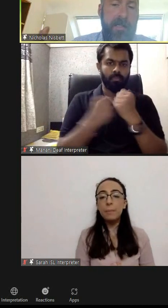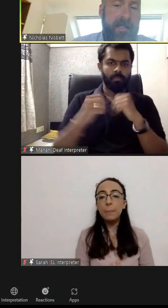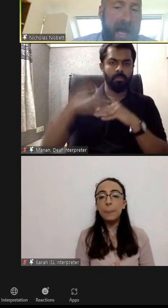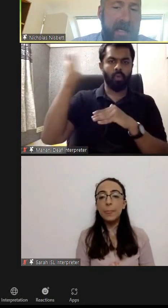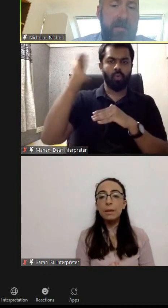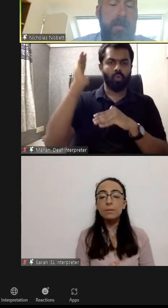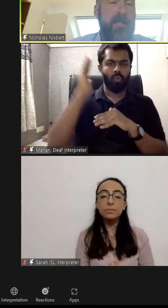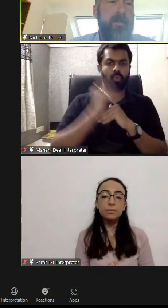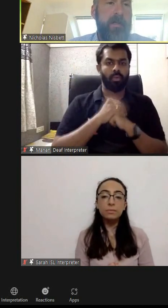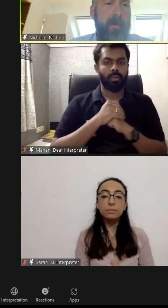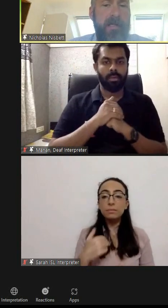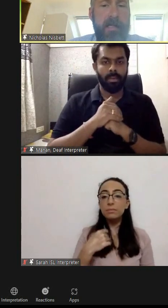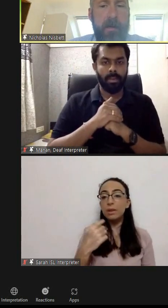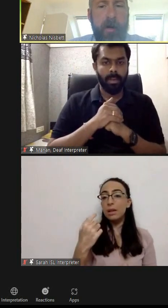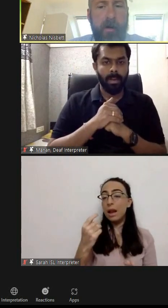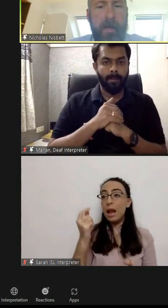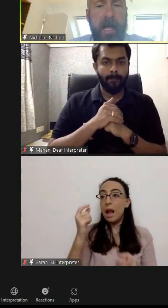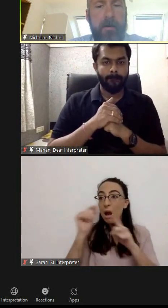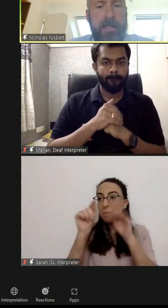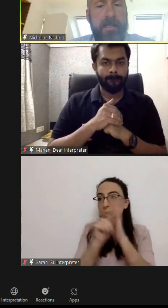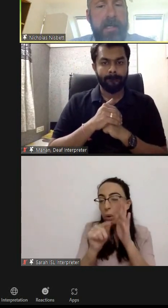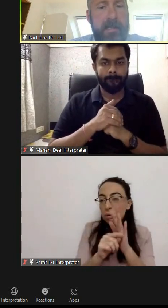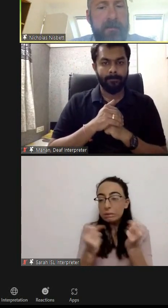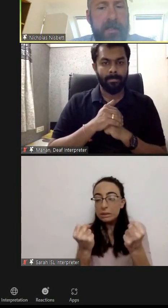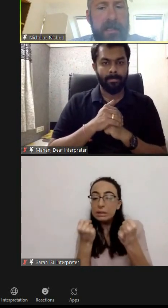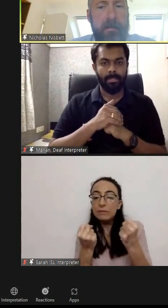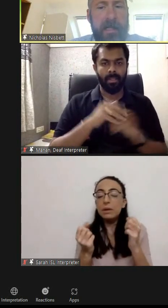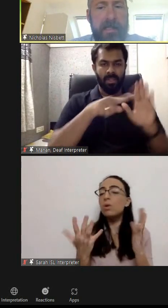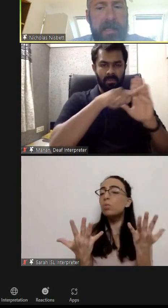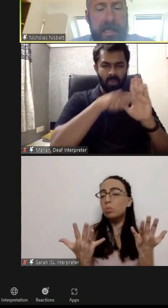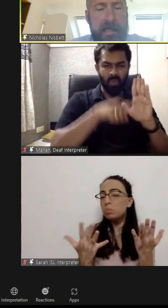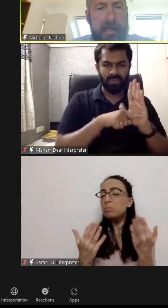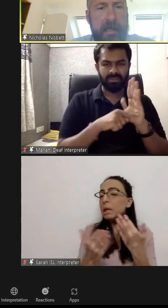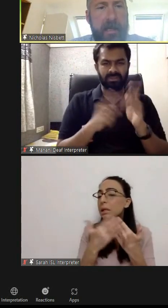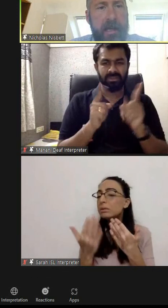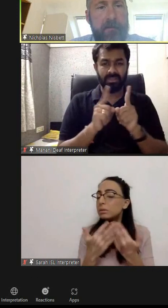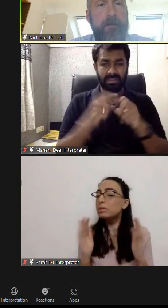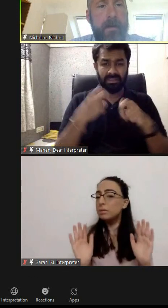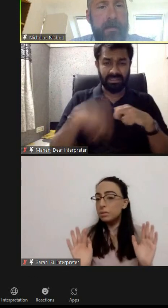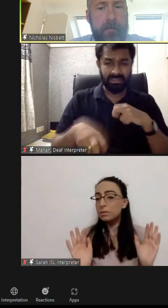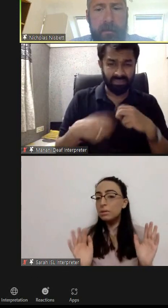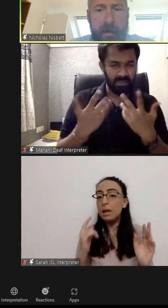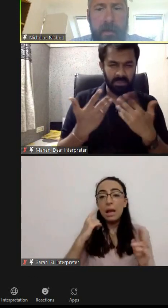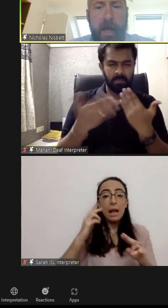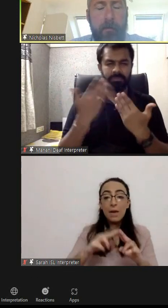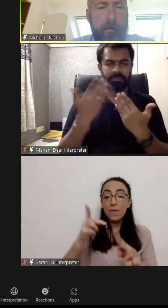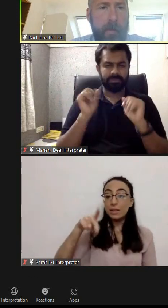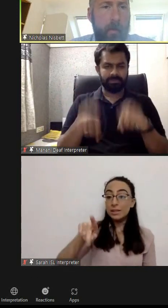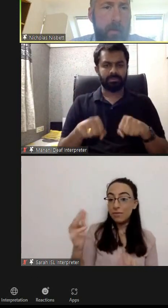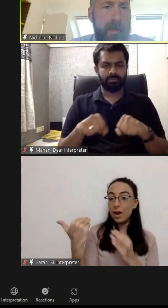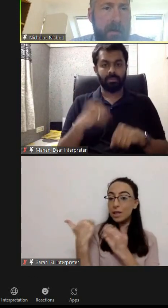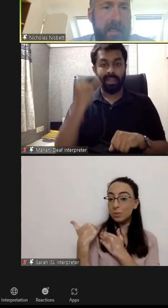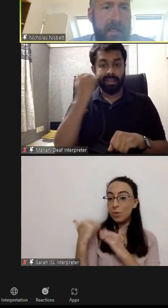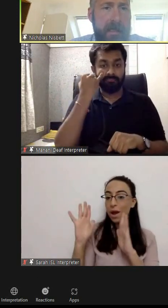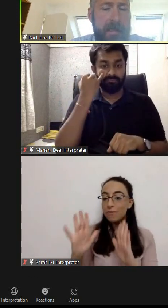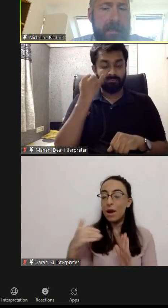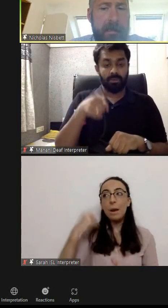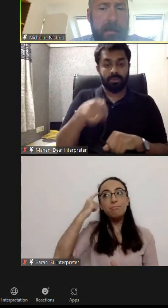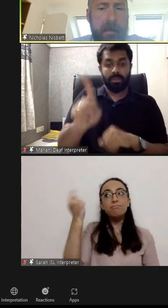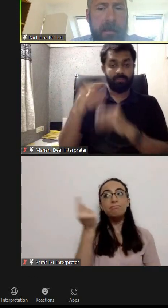to understand how to make nutrition policy and programming equity sensitive to disability needs if some careful thought goes